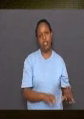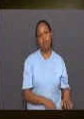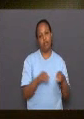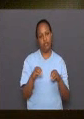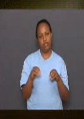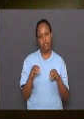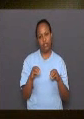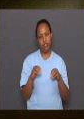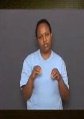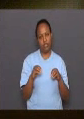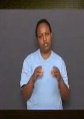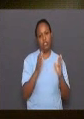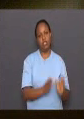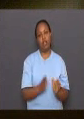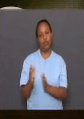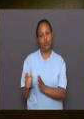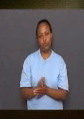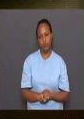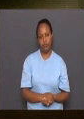Students, let's get ready.